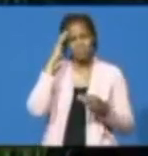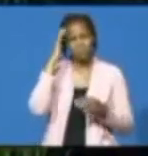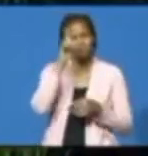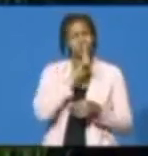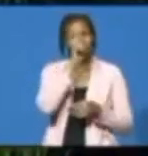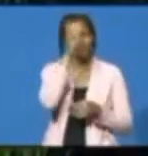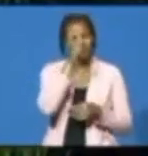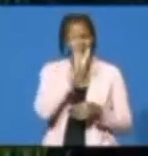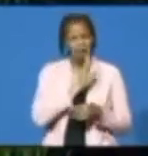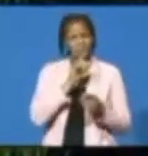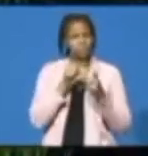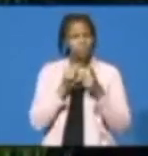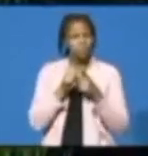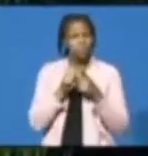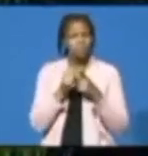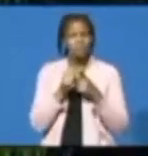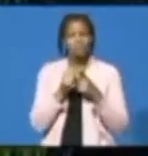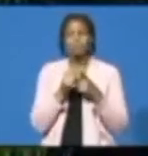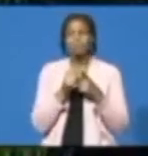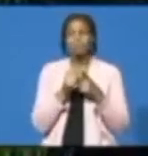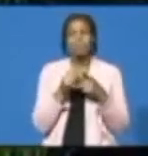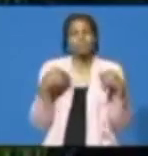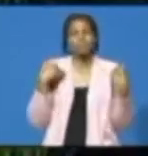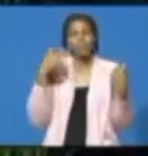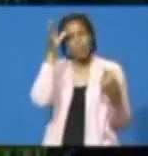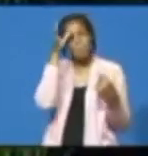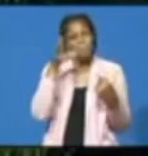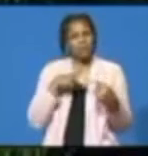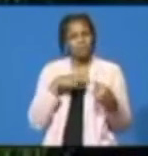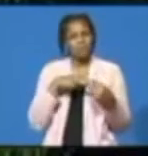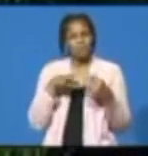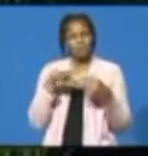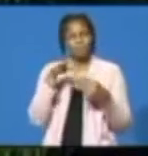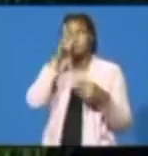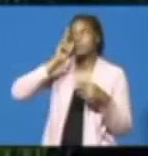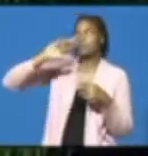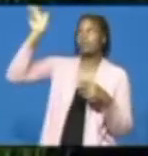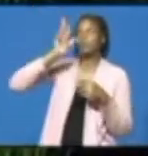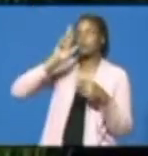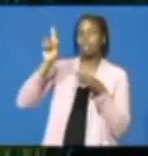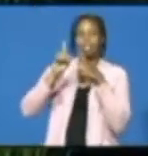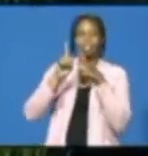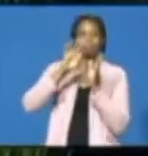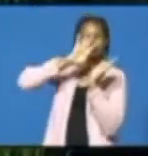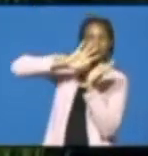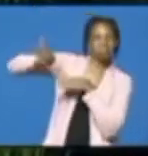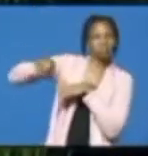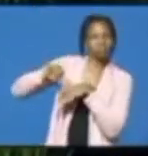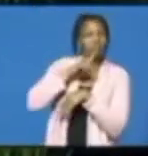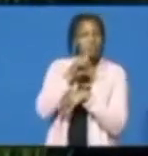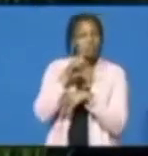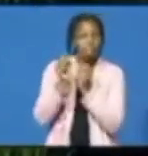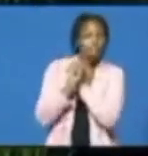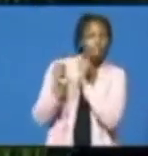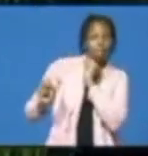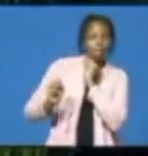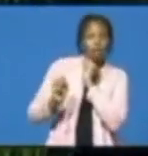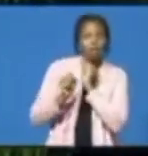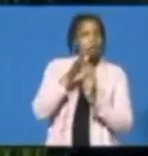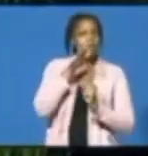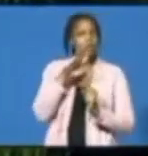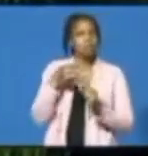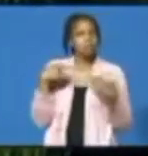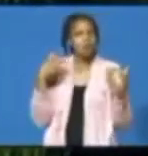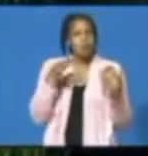word. Young man, you have been running from the truth for a long time. Young lady, you have been walking from